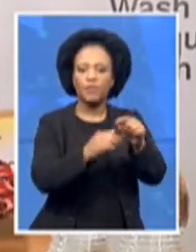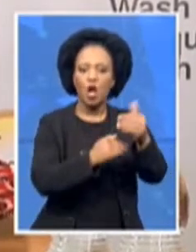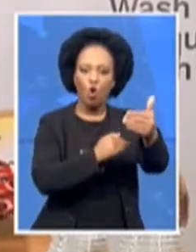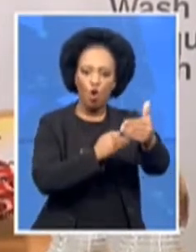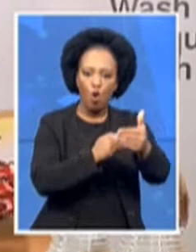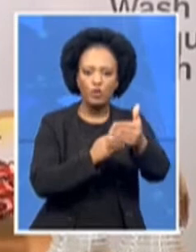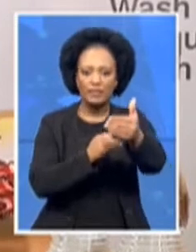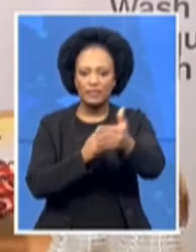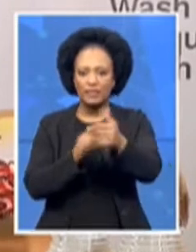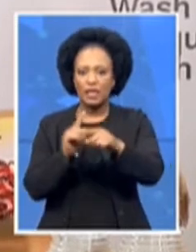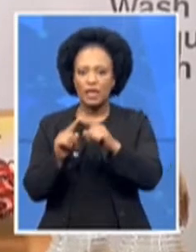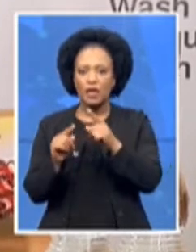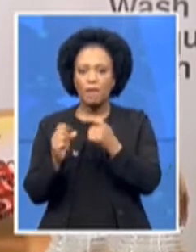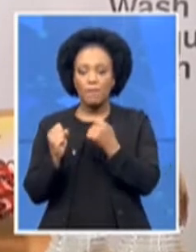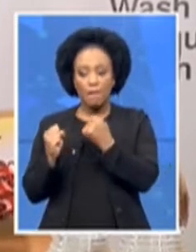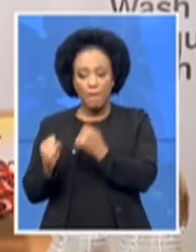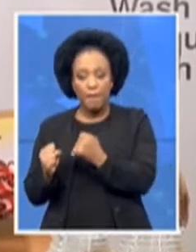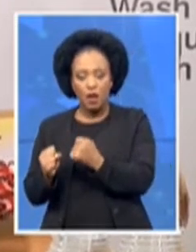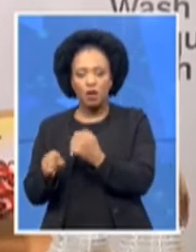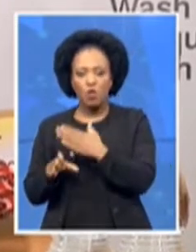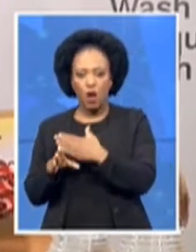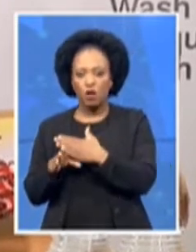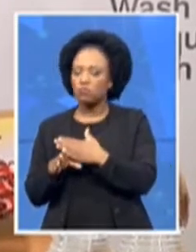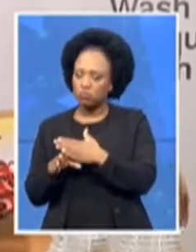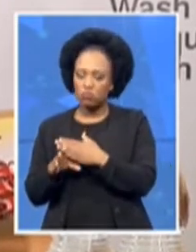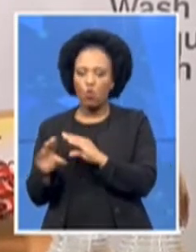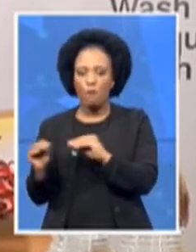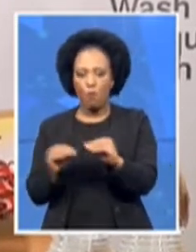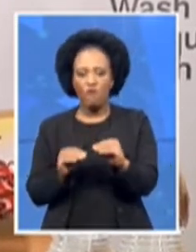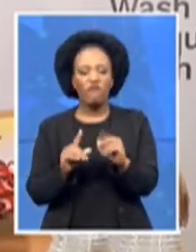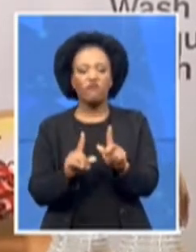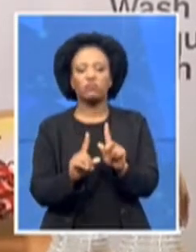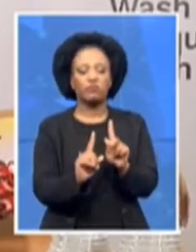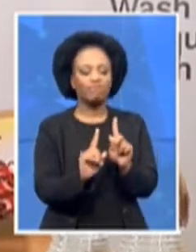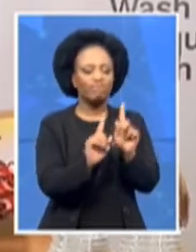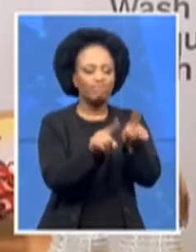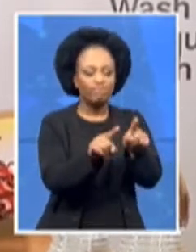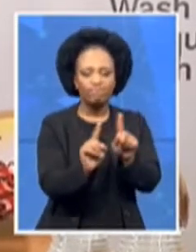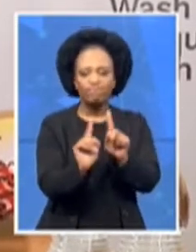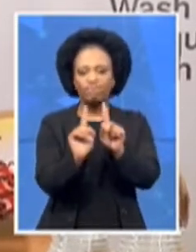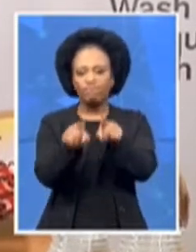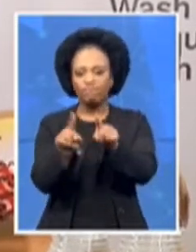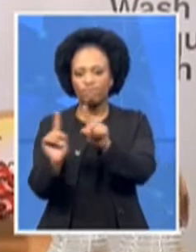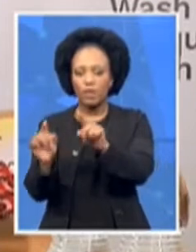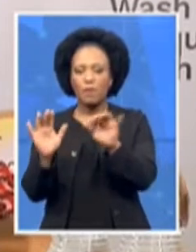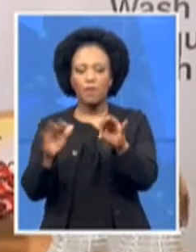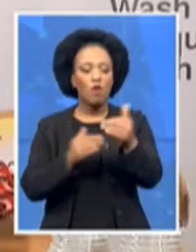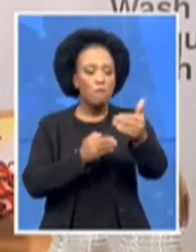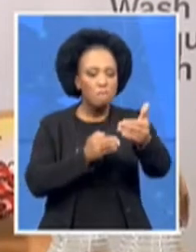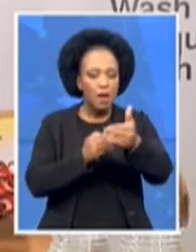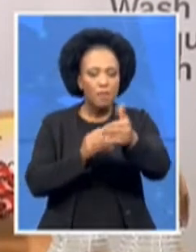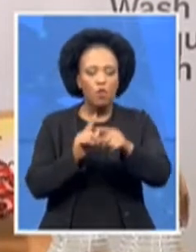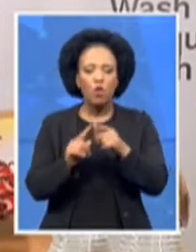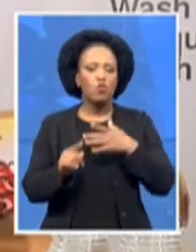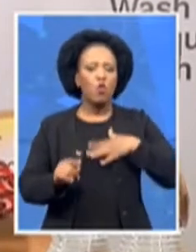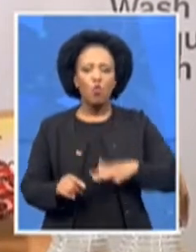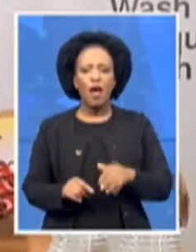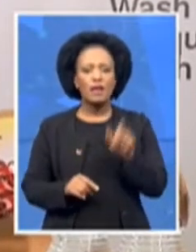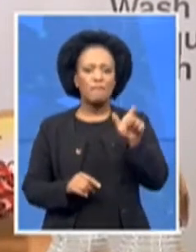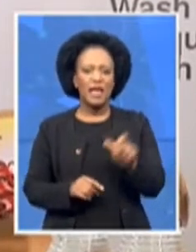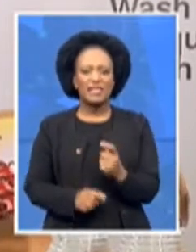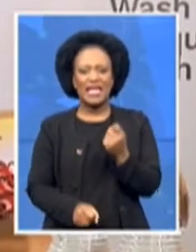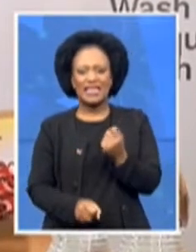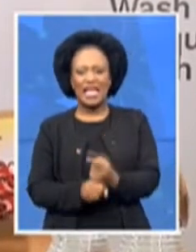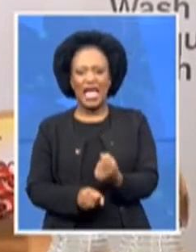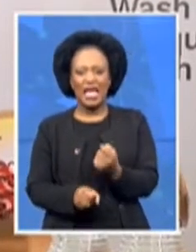and ensuring that we go to where the people are, so that you do not have to board a taxi to get to a vaccination site, but you get